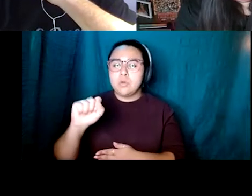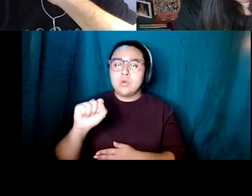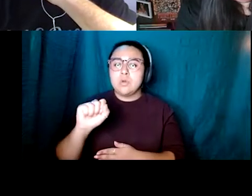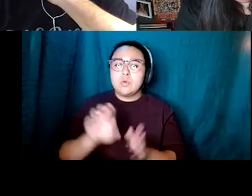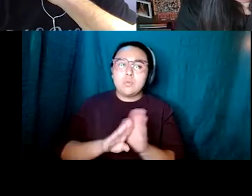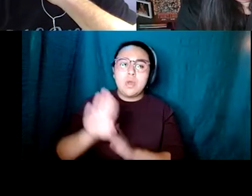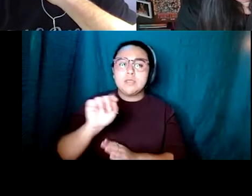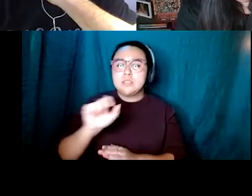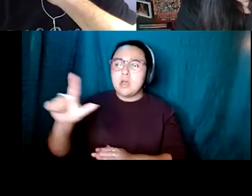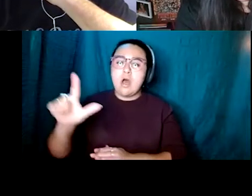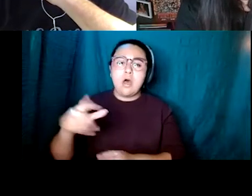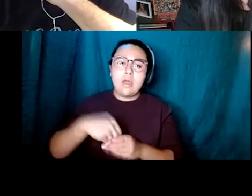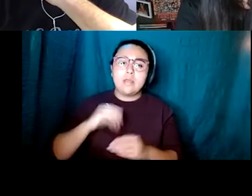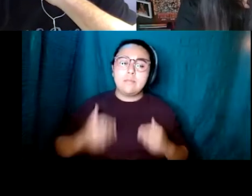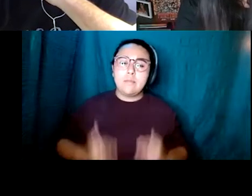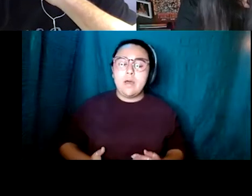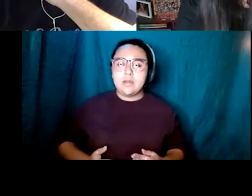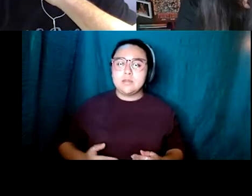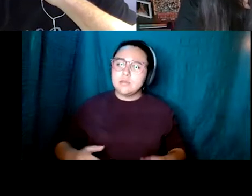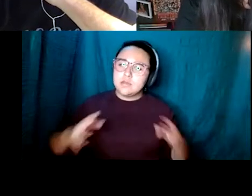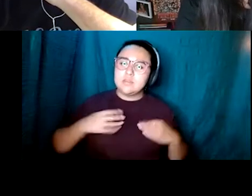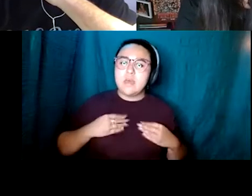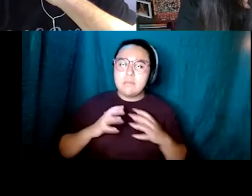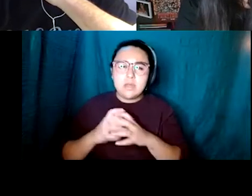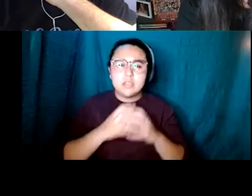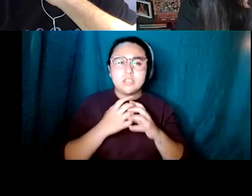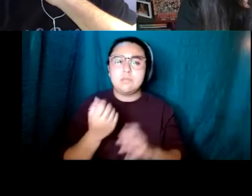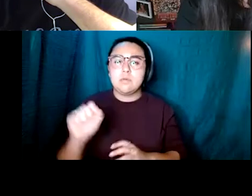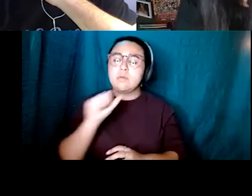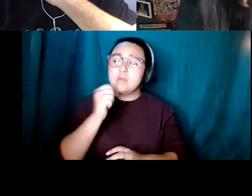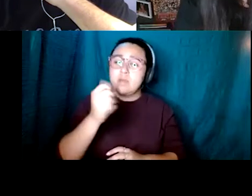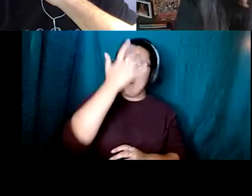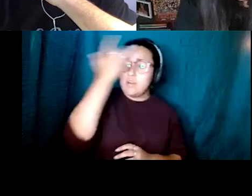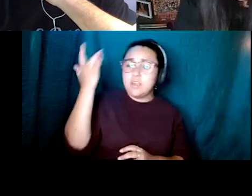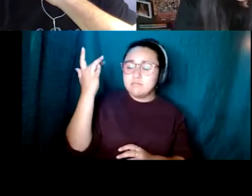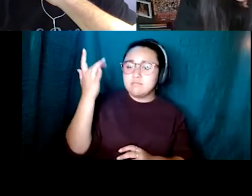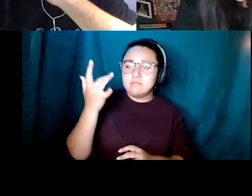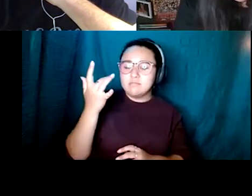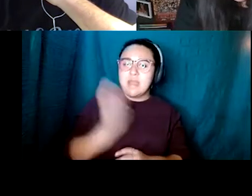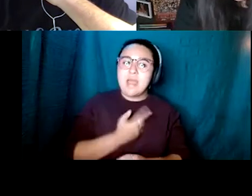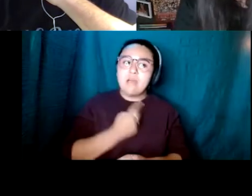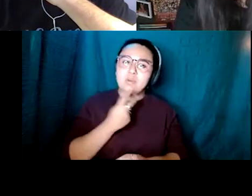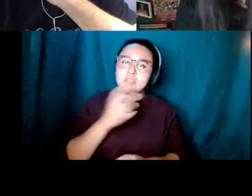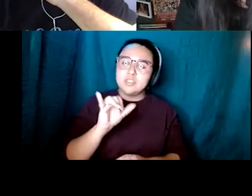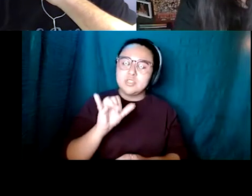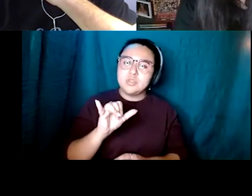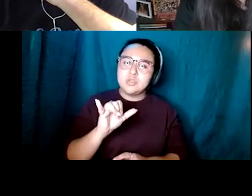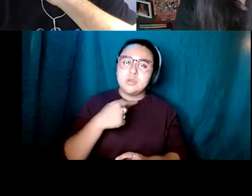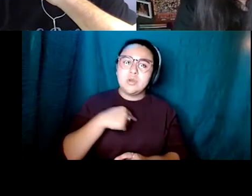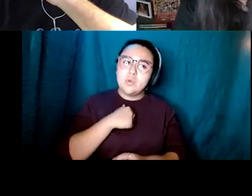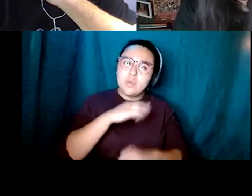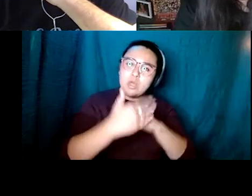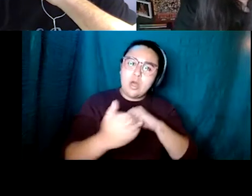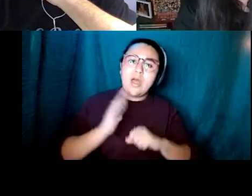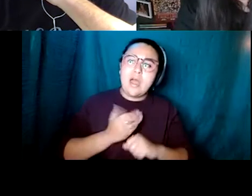embrace and collude with intersectional movements, but let us not forget to raise our voices, to call on our allies,